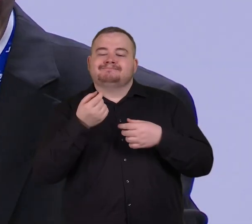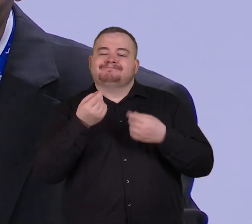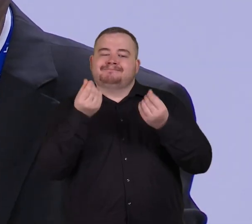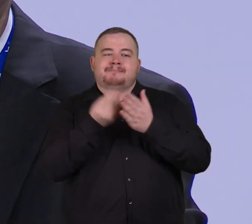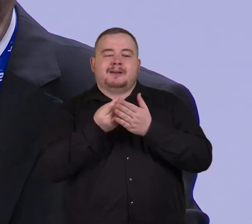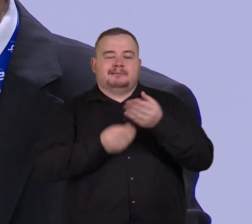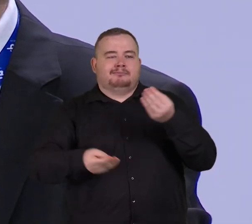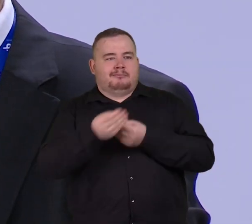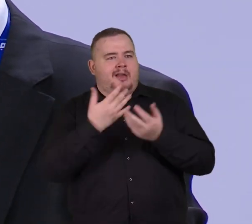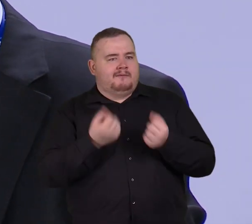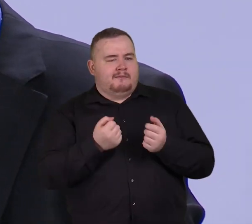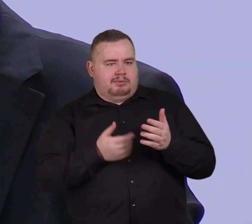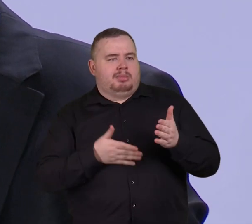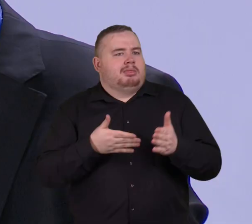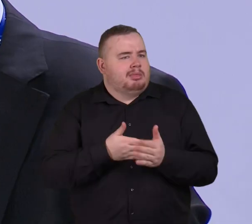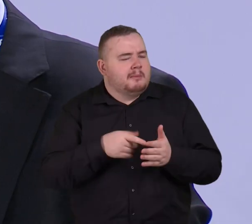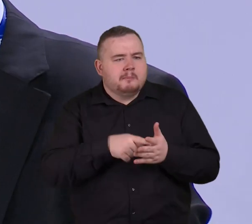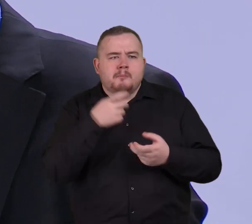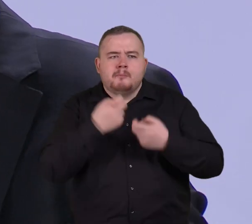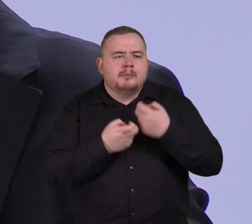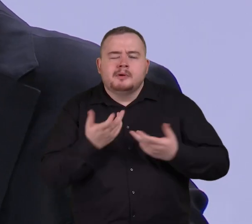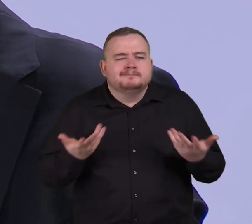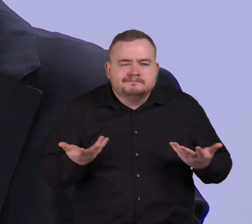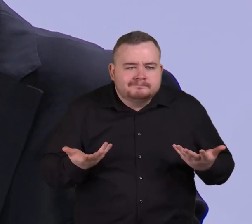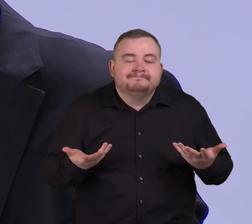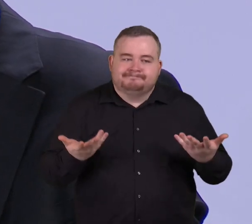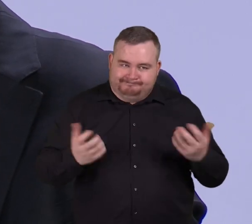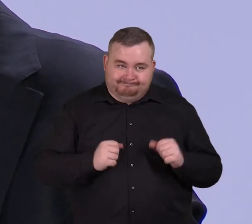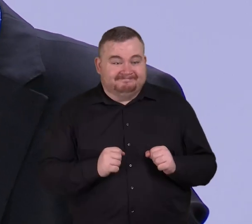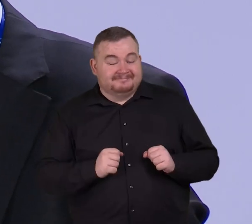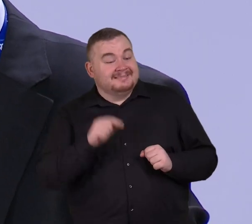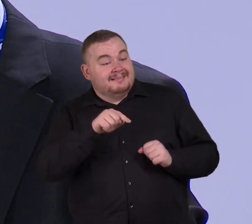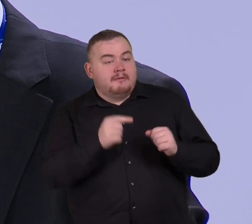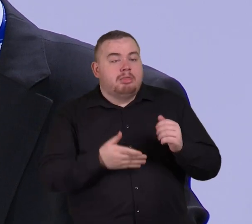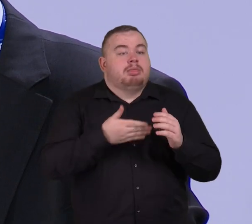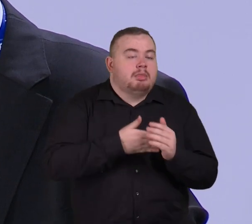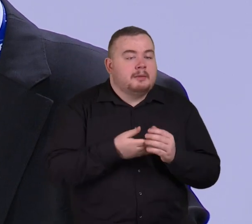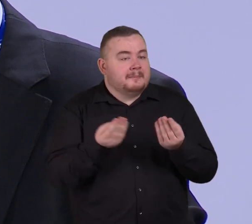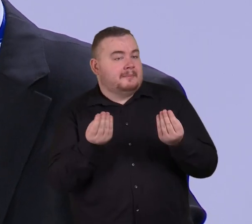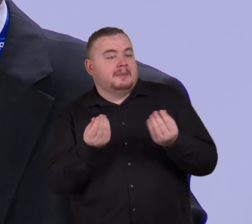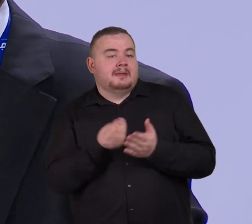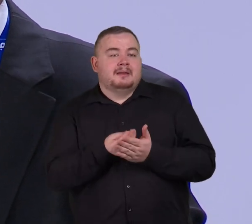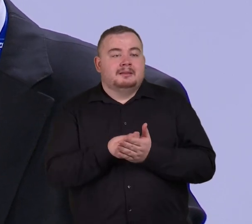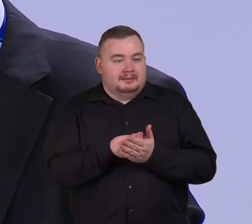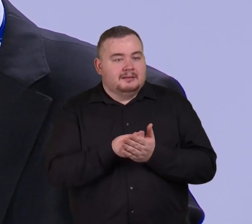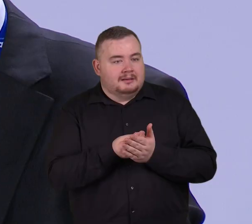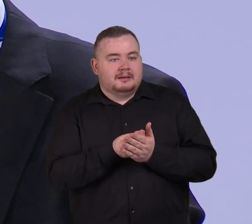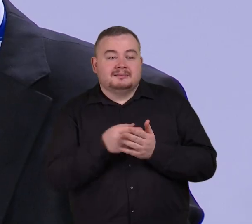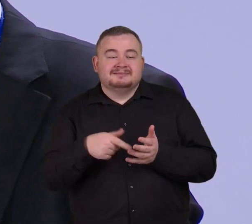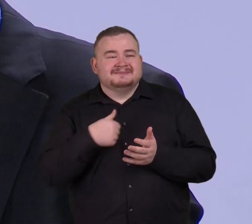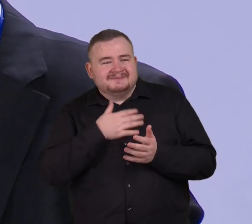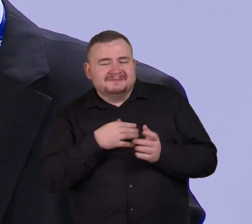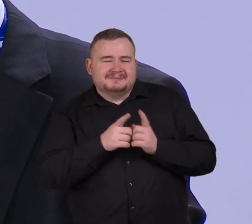financial restrictions, we want to spend more than the 15% from the political goal,